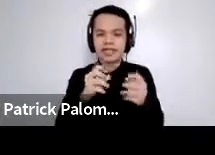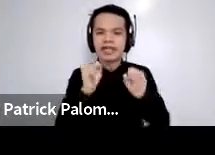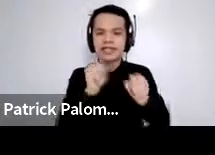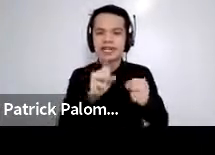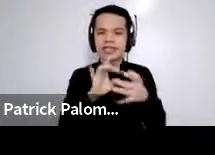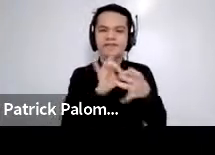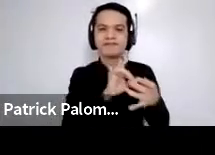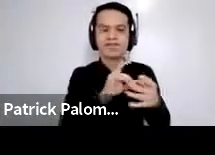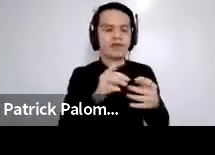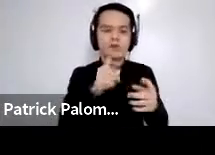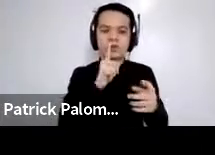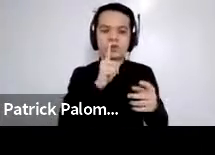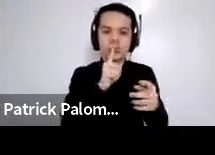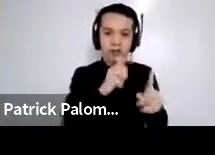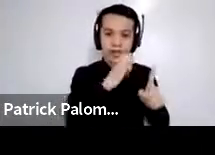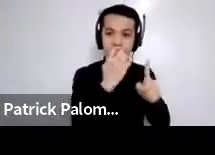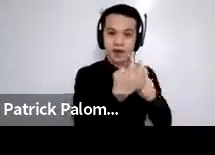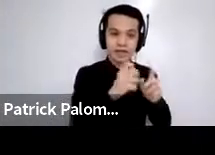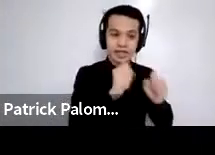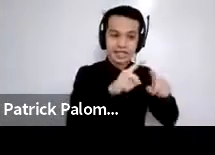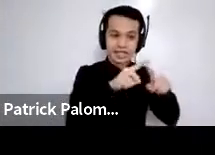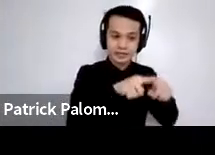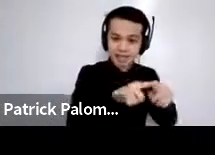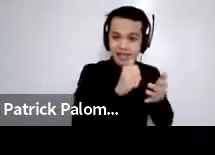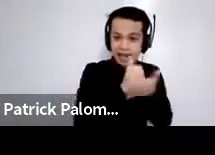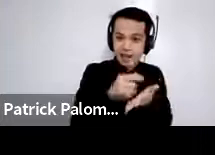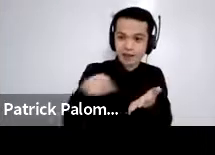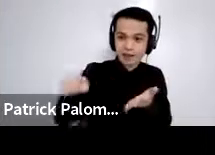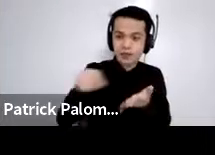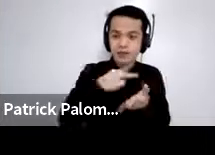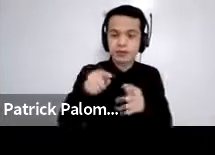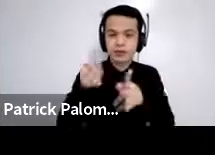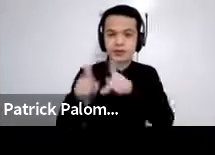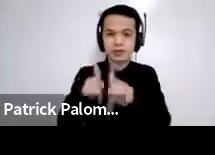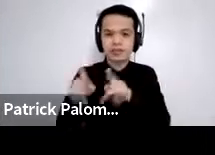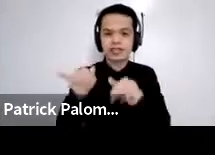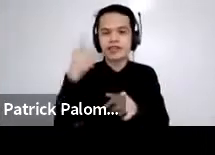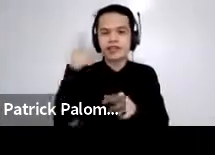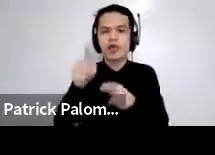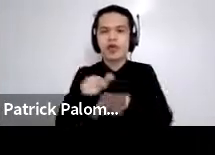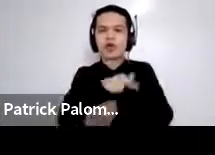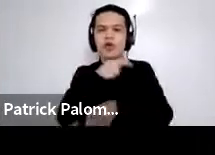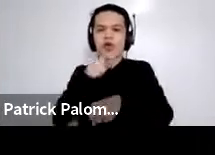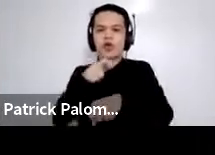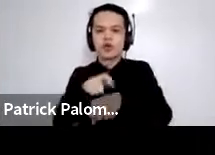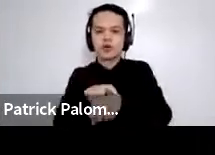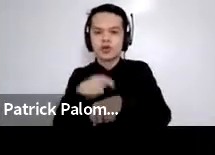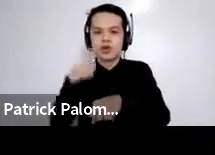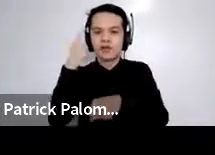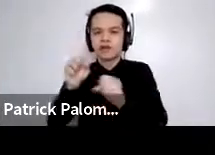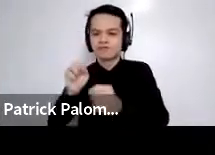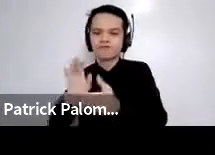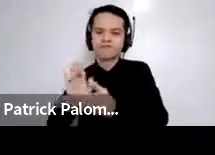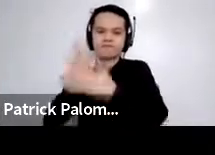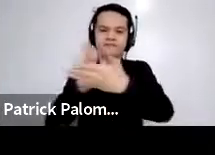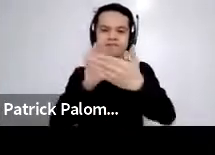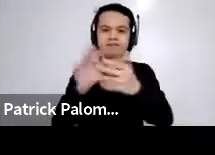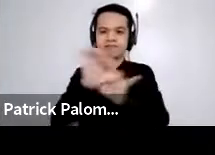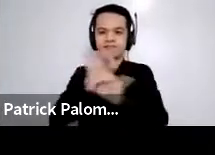of the situation of the people and their long-term resilience to face every crisis. Thank you.